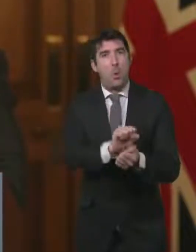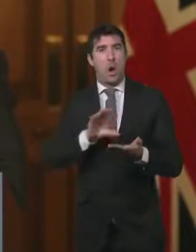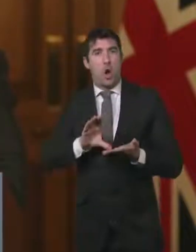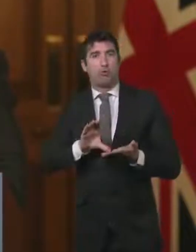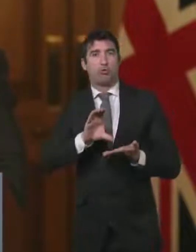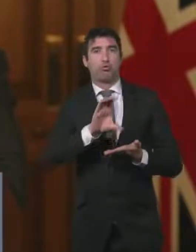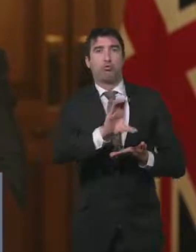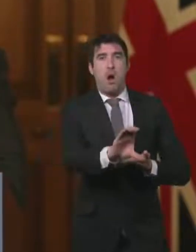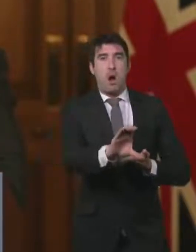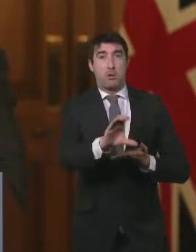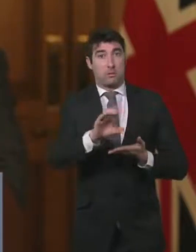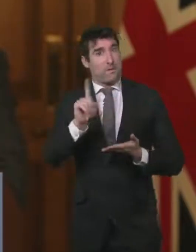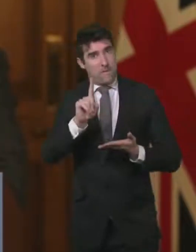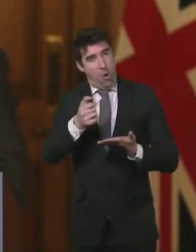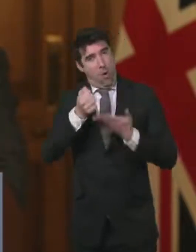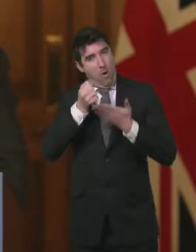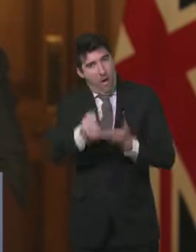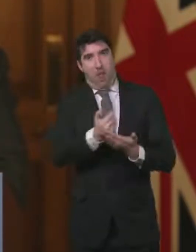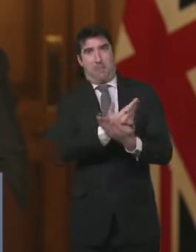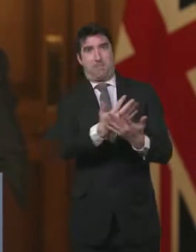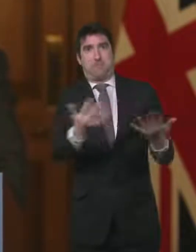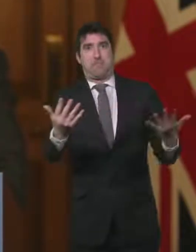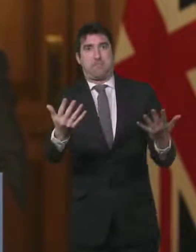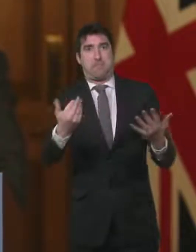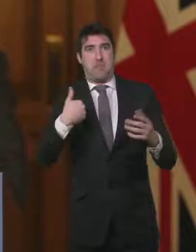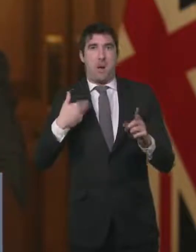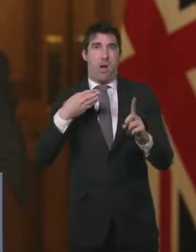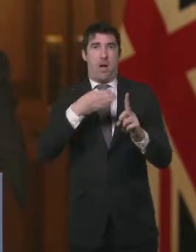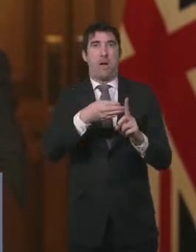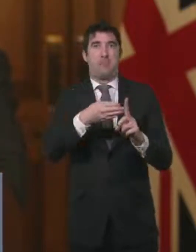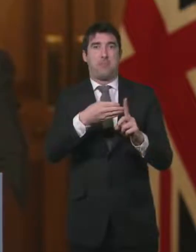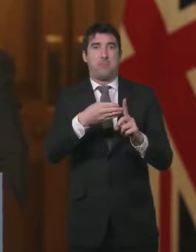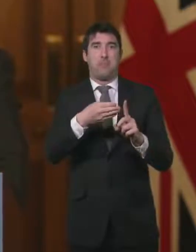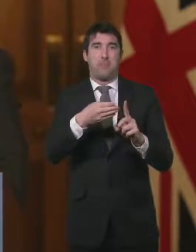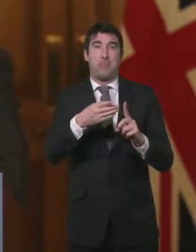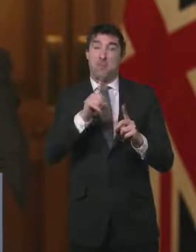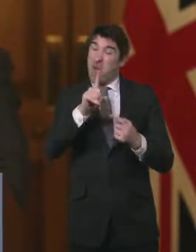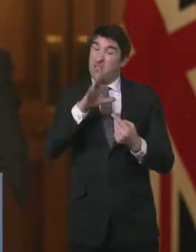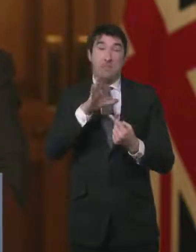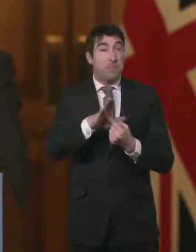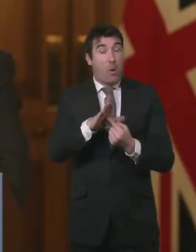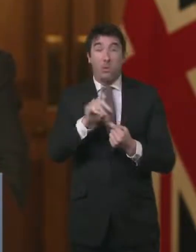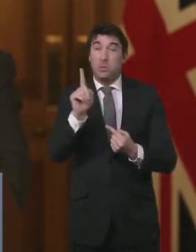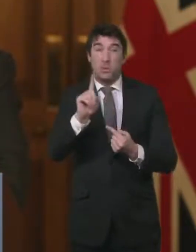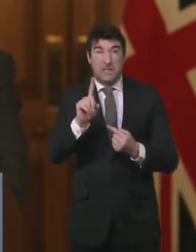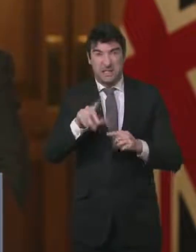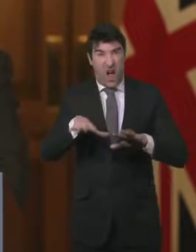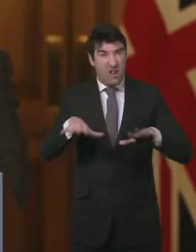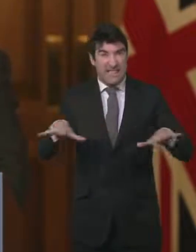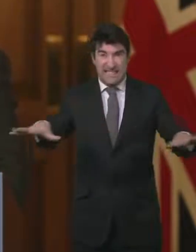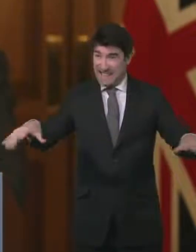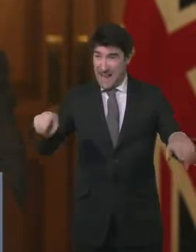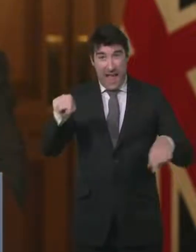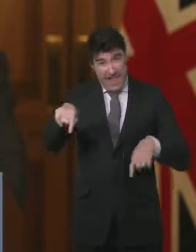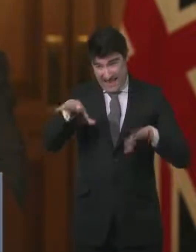as everybody has said this afternoon, to work together to follow the guidance, get the